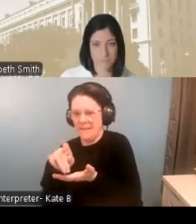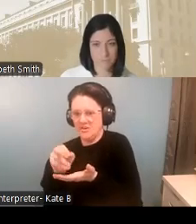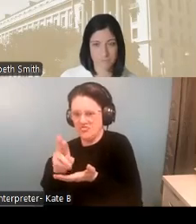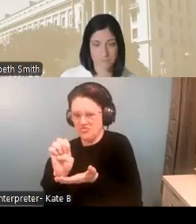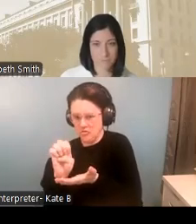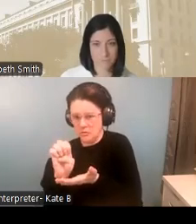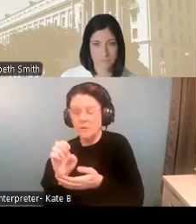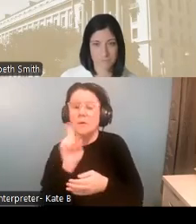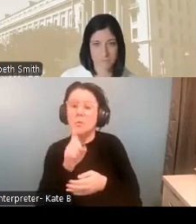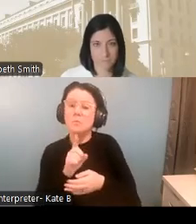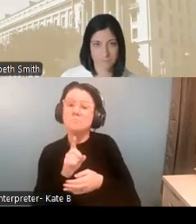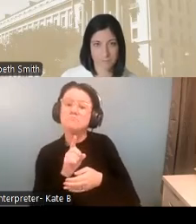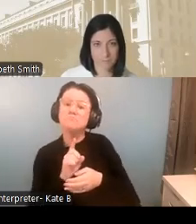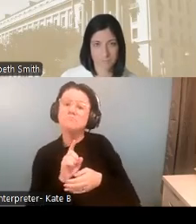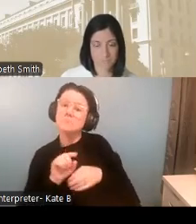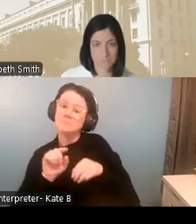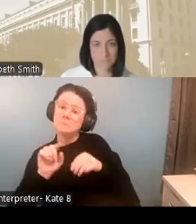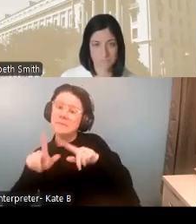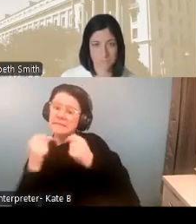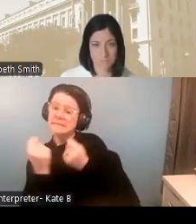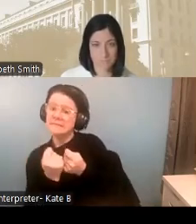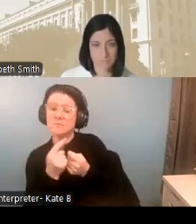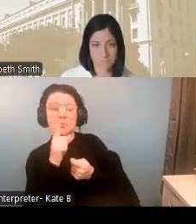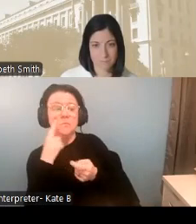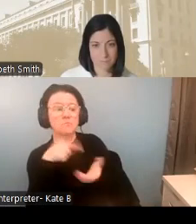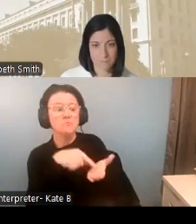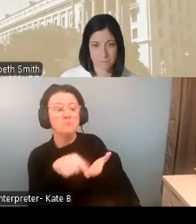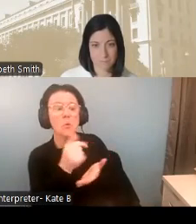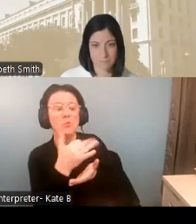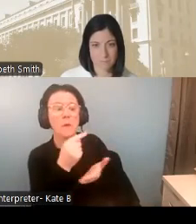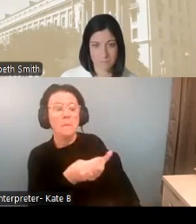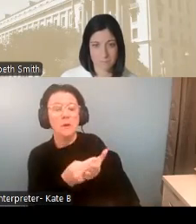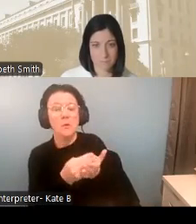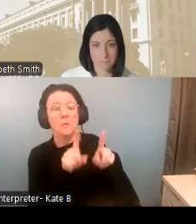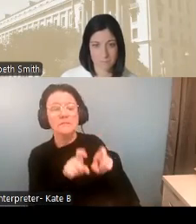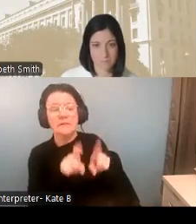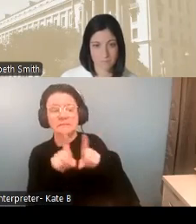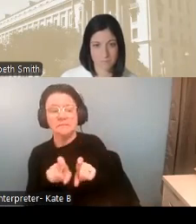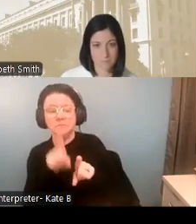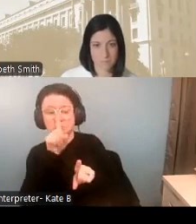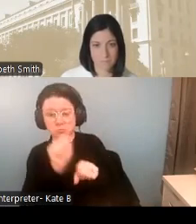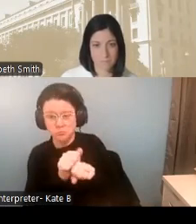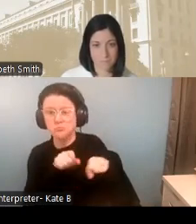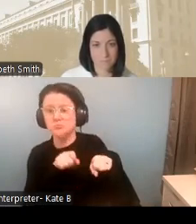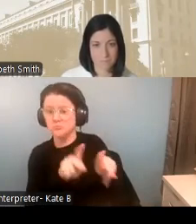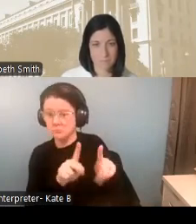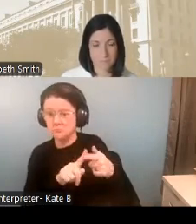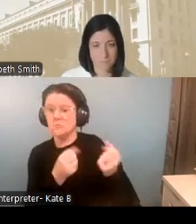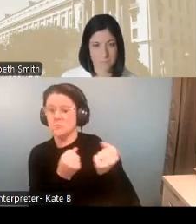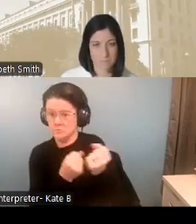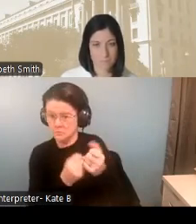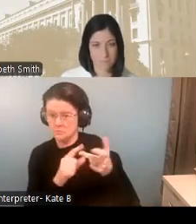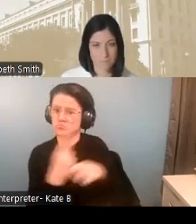and test a sample of transactions that are paid for with grant funds to ensure that they are allowable, supported,